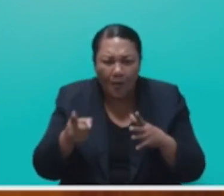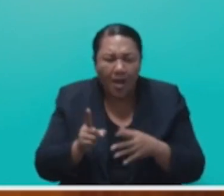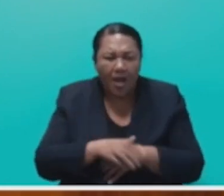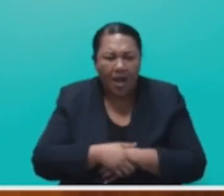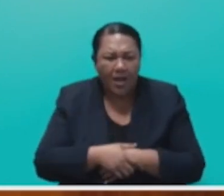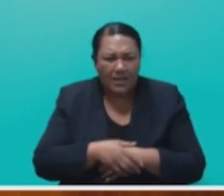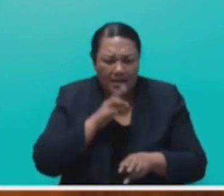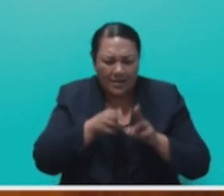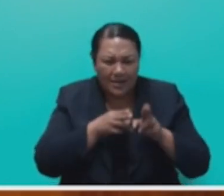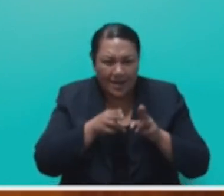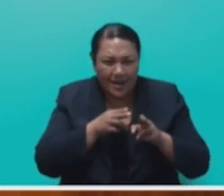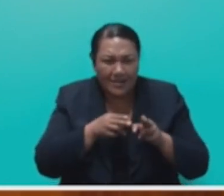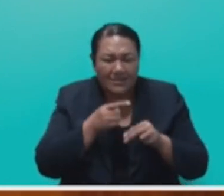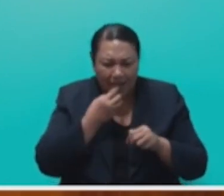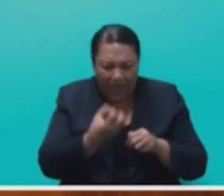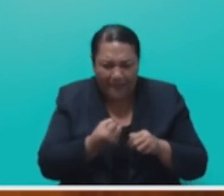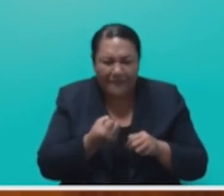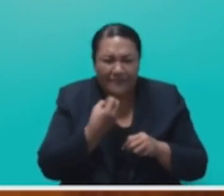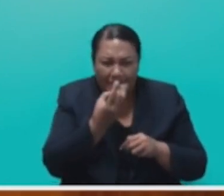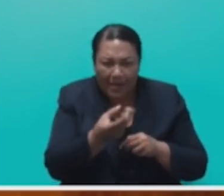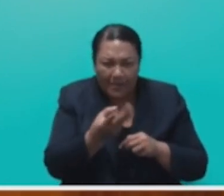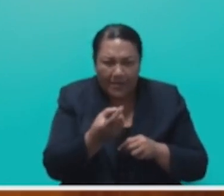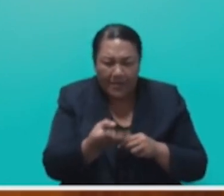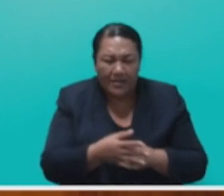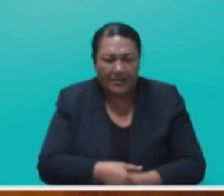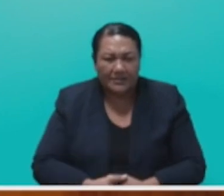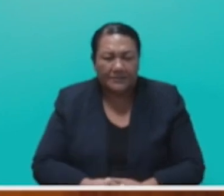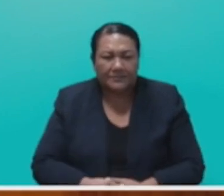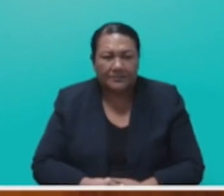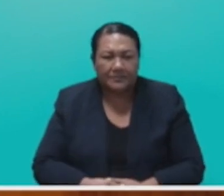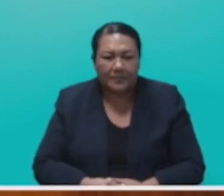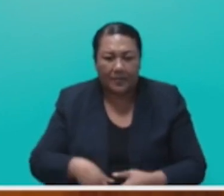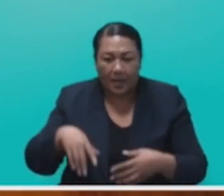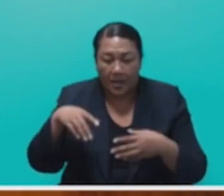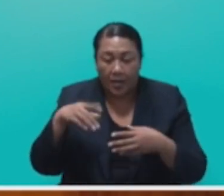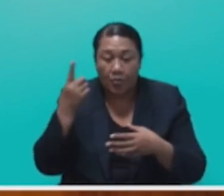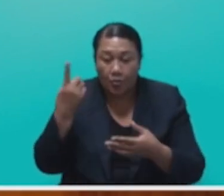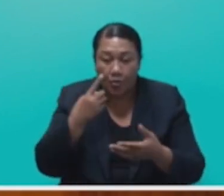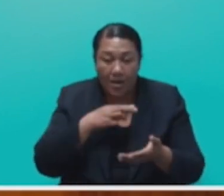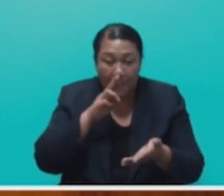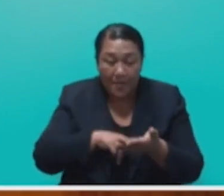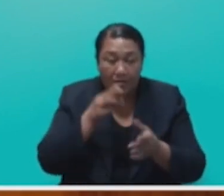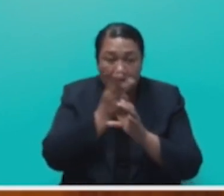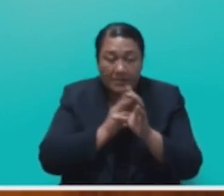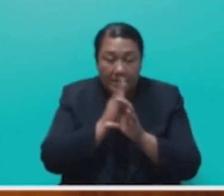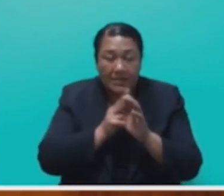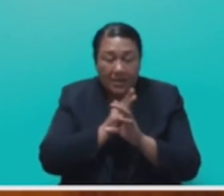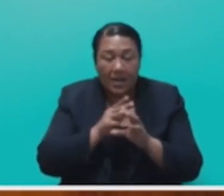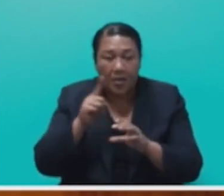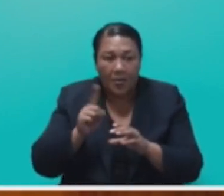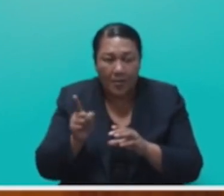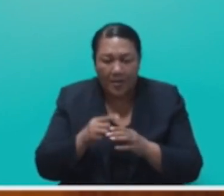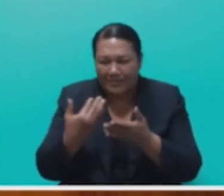their narrative that they're pushing. One thing I do hope, Honourable Speaker, is that editors and publishers will push their reporters to start doing this and